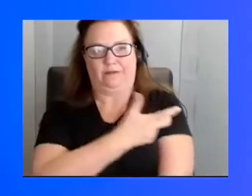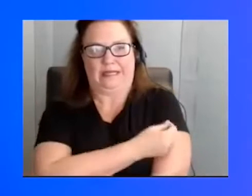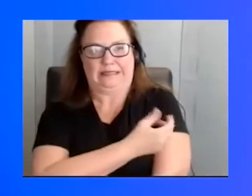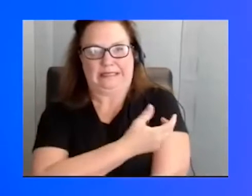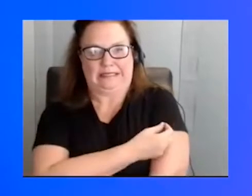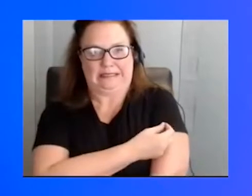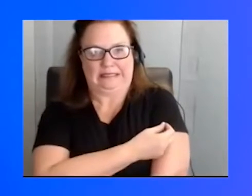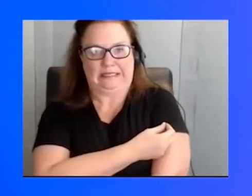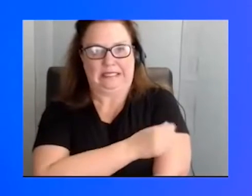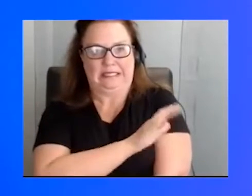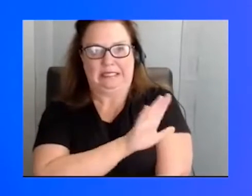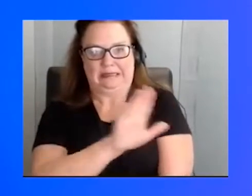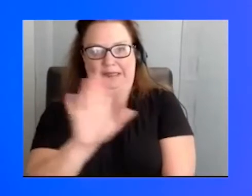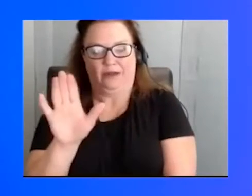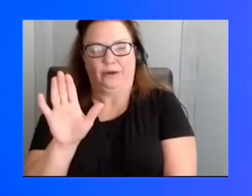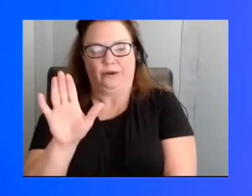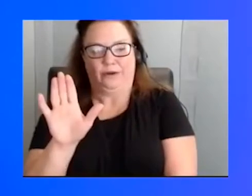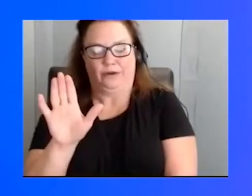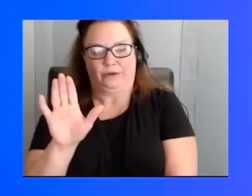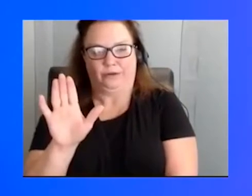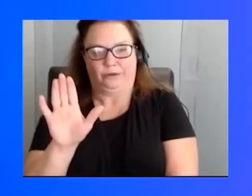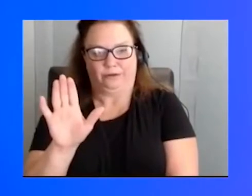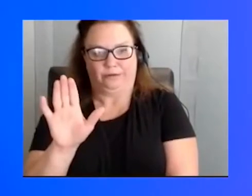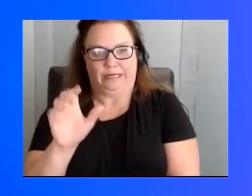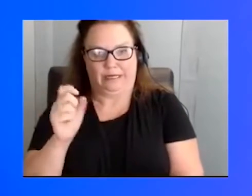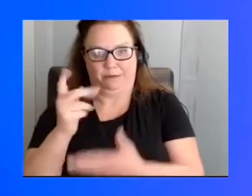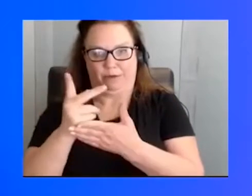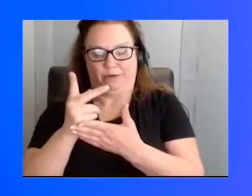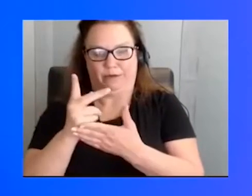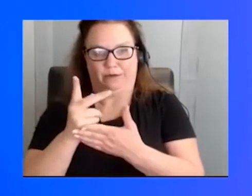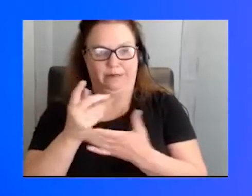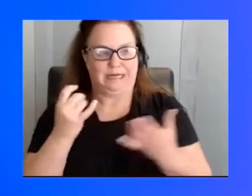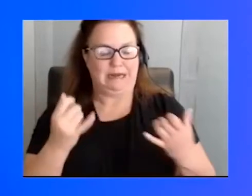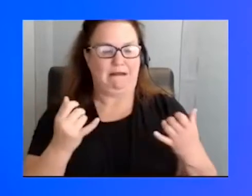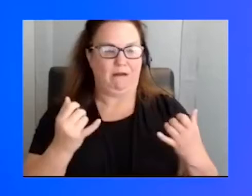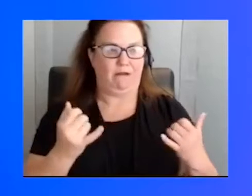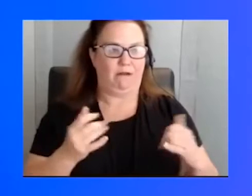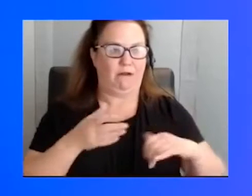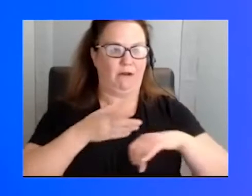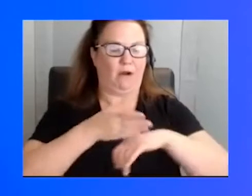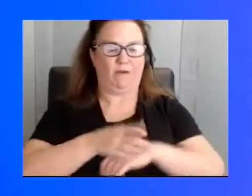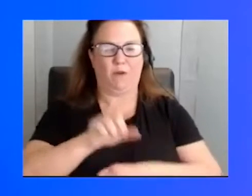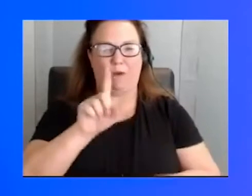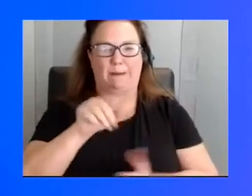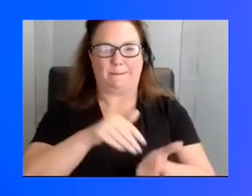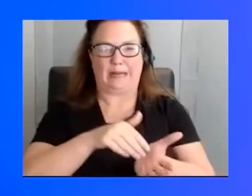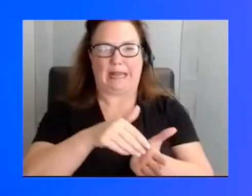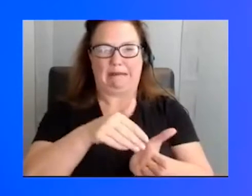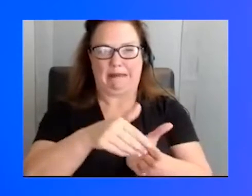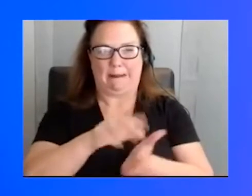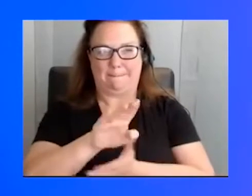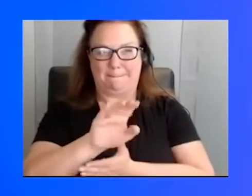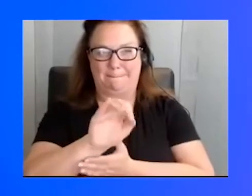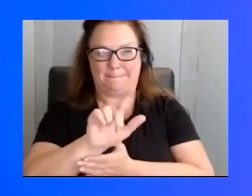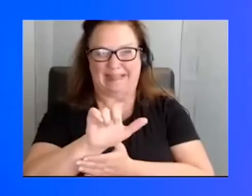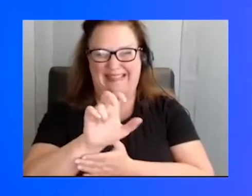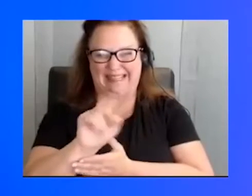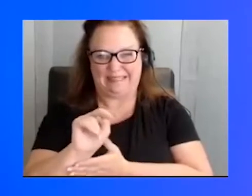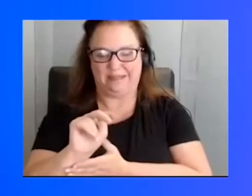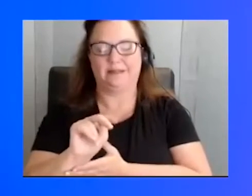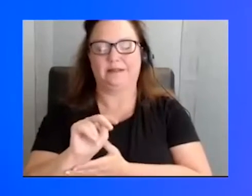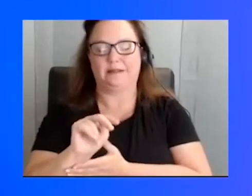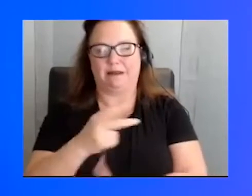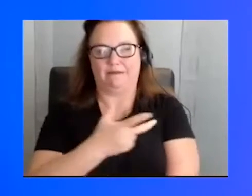in their path to getting approved. We know that now there's been over 1 billion doses of vaccines given. They